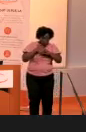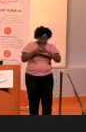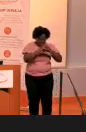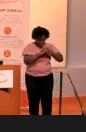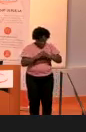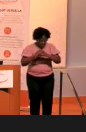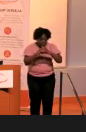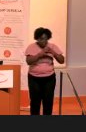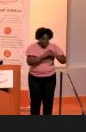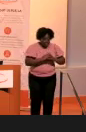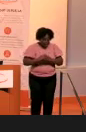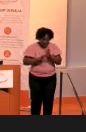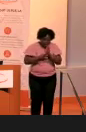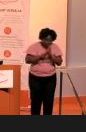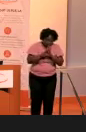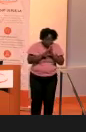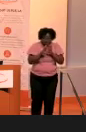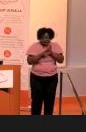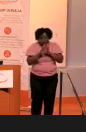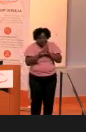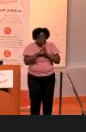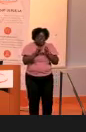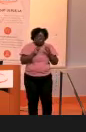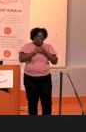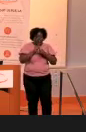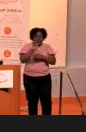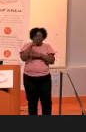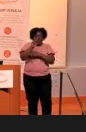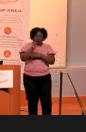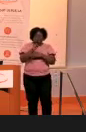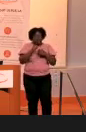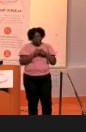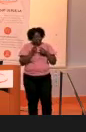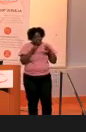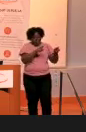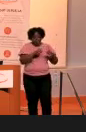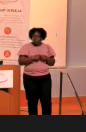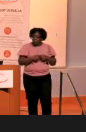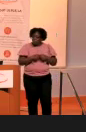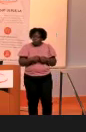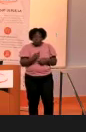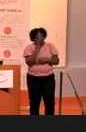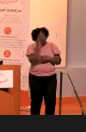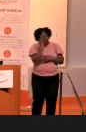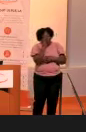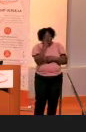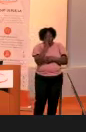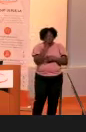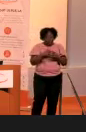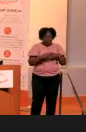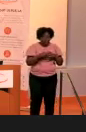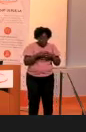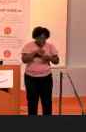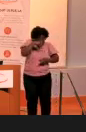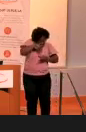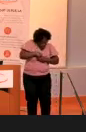contribute to the development and progression of lupus. One of the components of the immune system are the B cells,